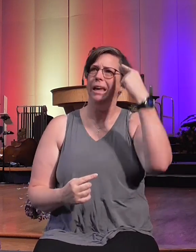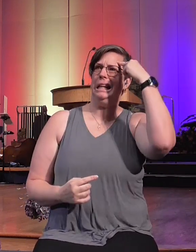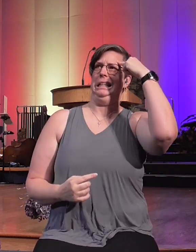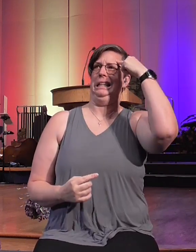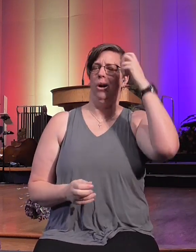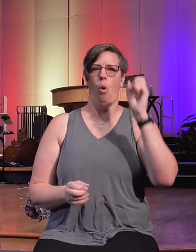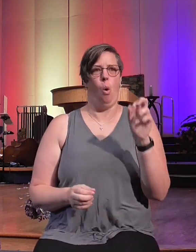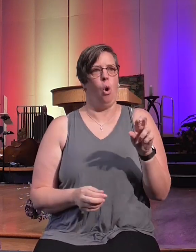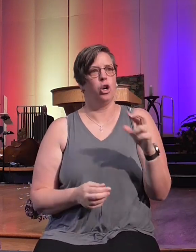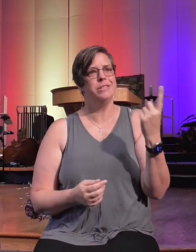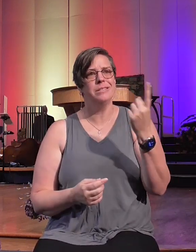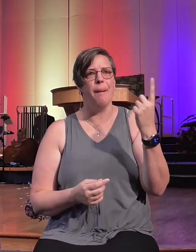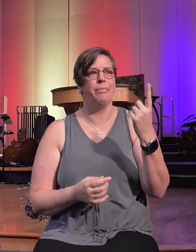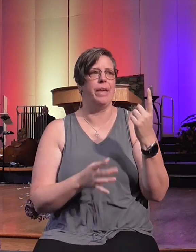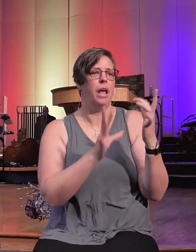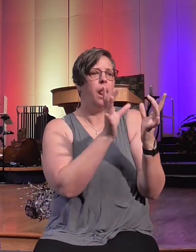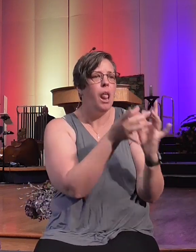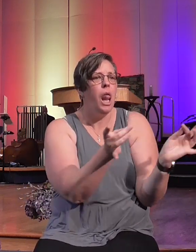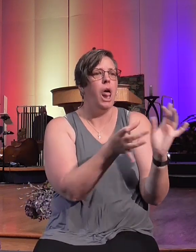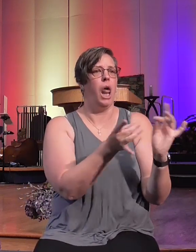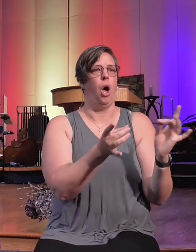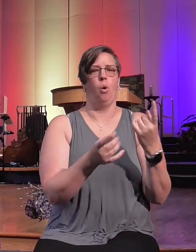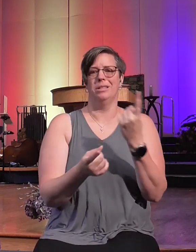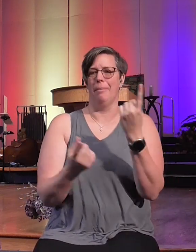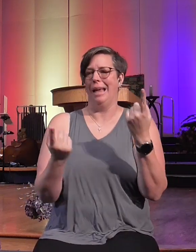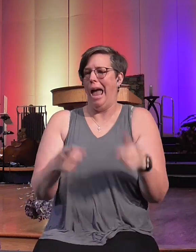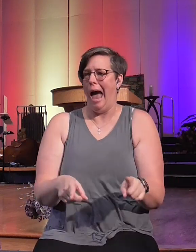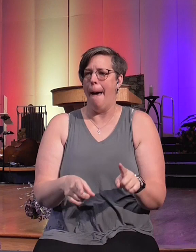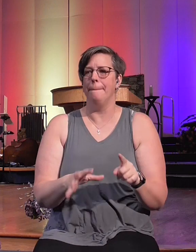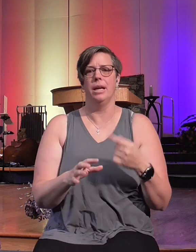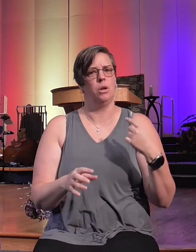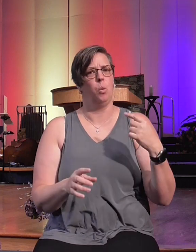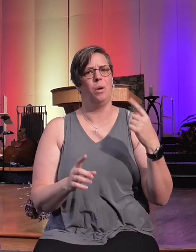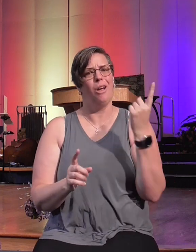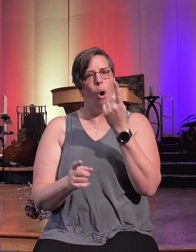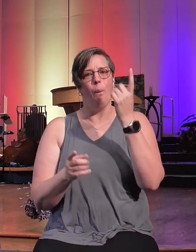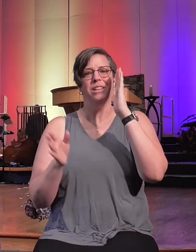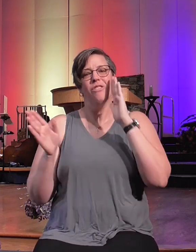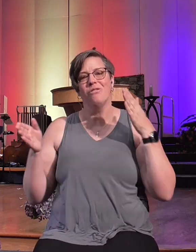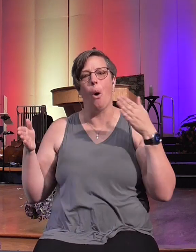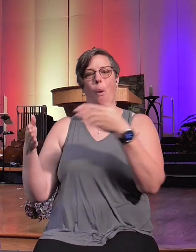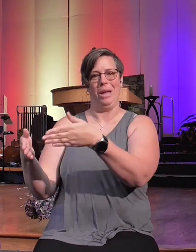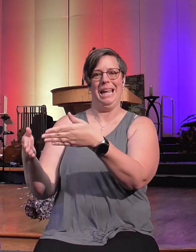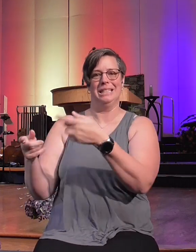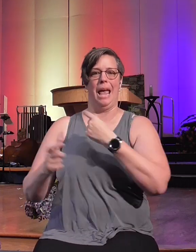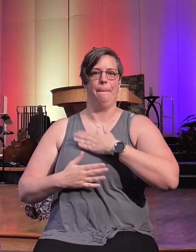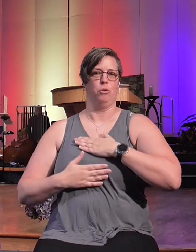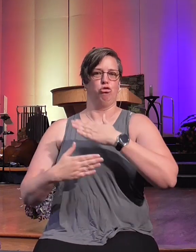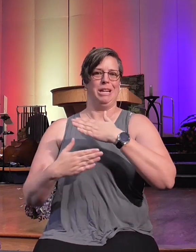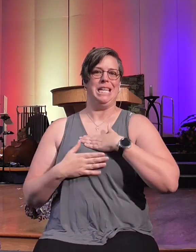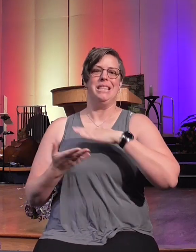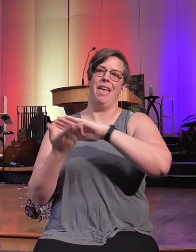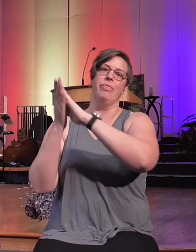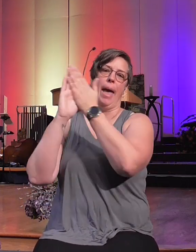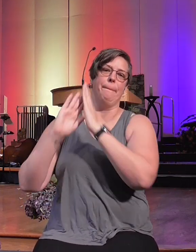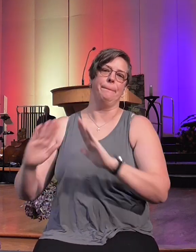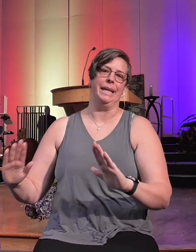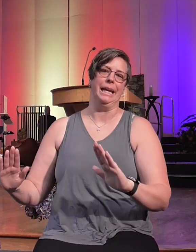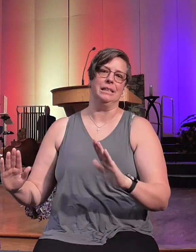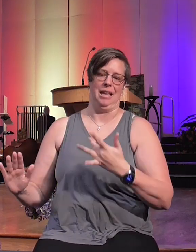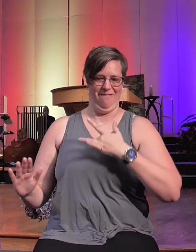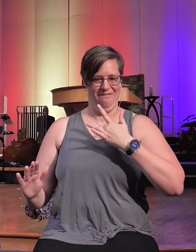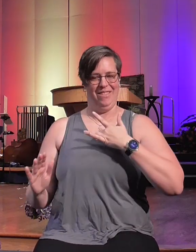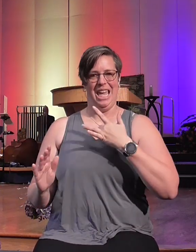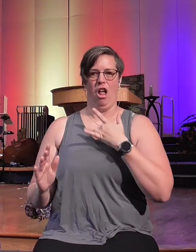or something that someone says or something that happens, that we can always focus in and breathe in that peace and feel the light of